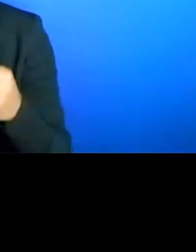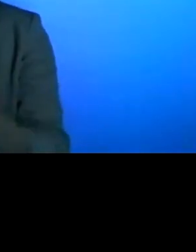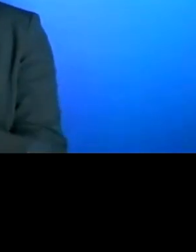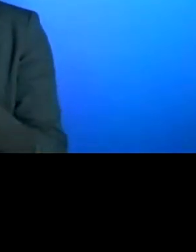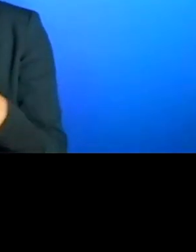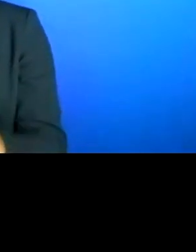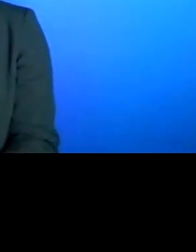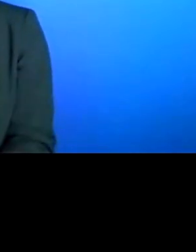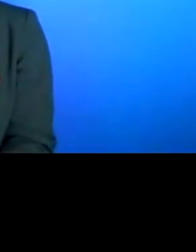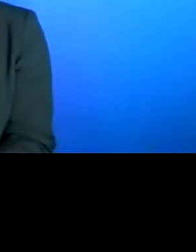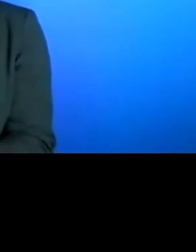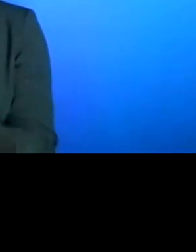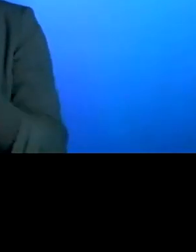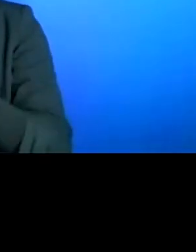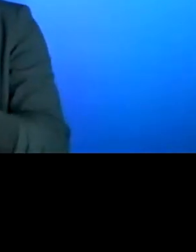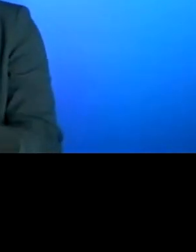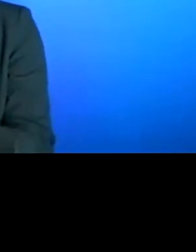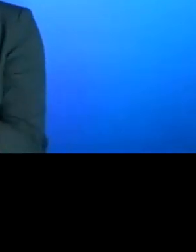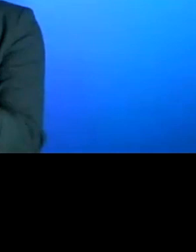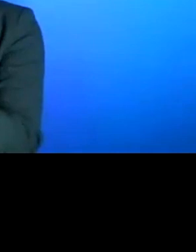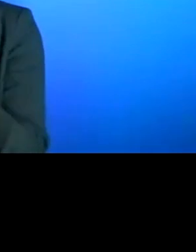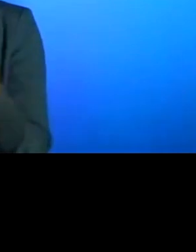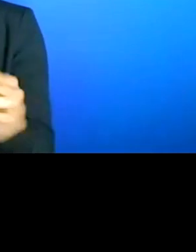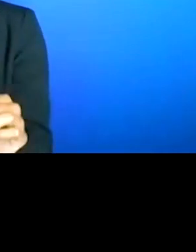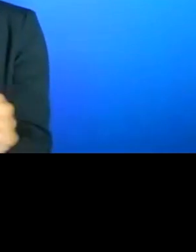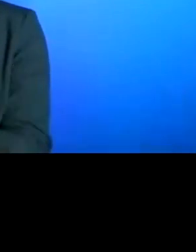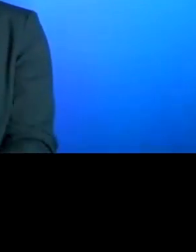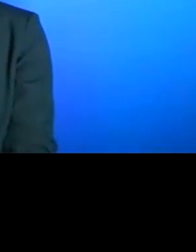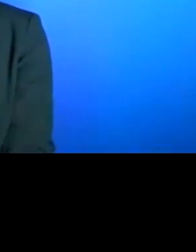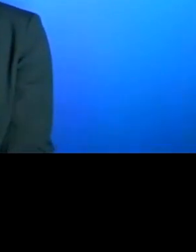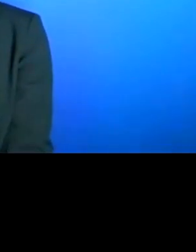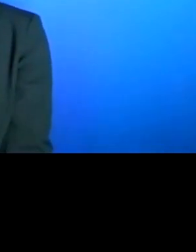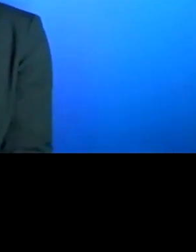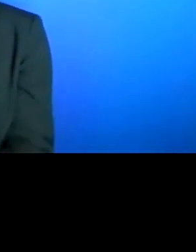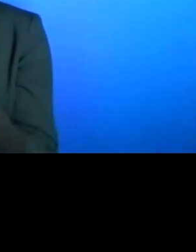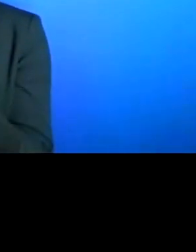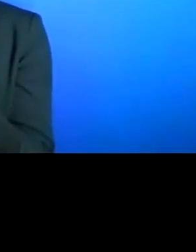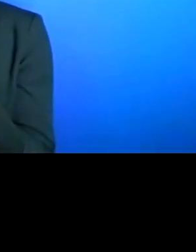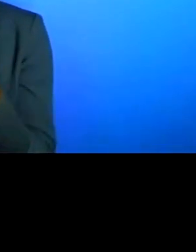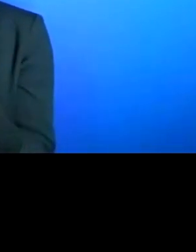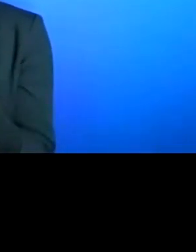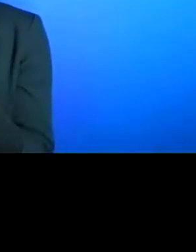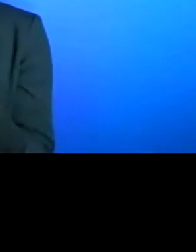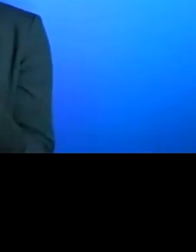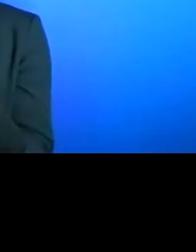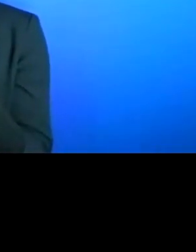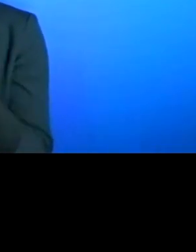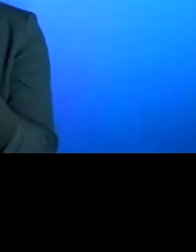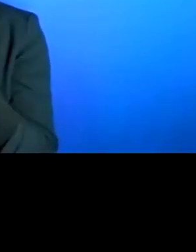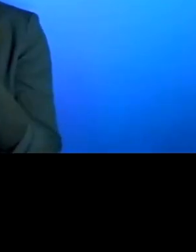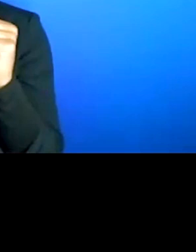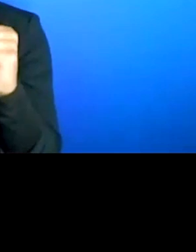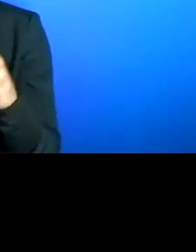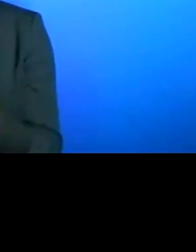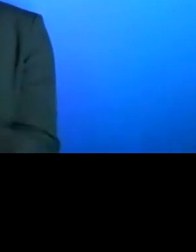and evaluative research methods useful for STEM to STEM researchers and to broaden the STEM professional